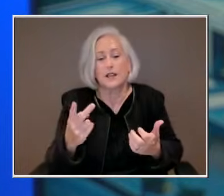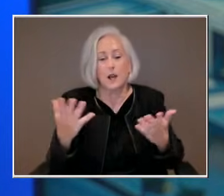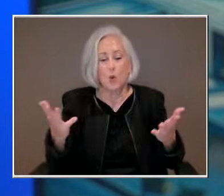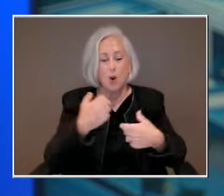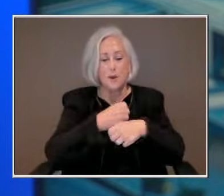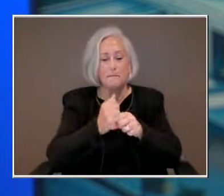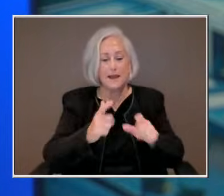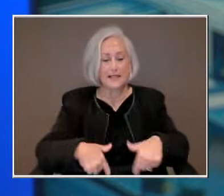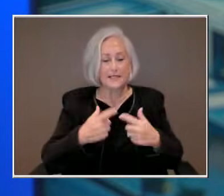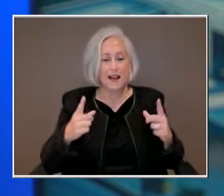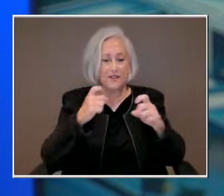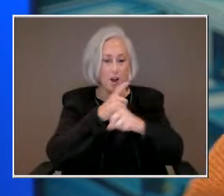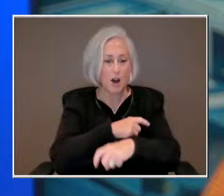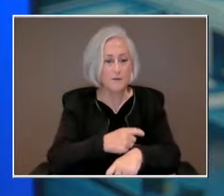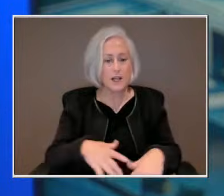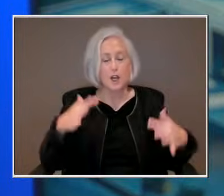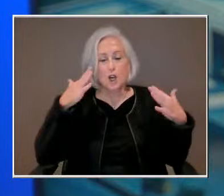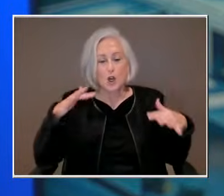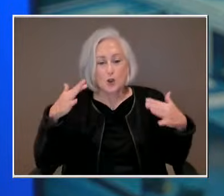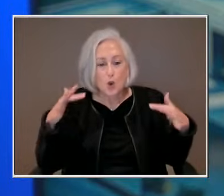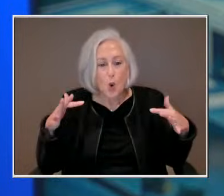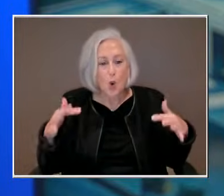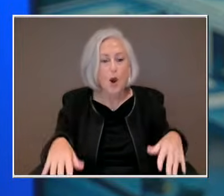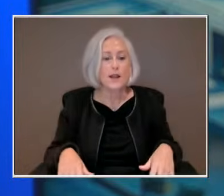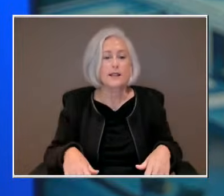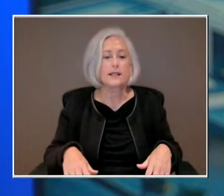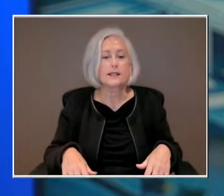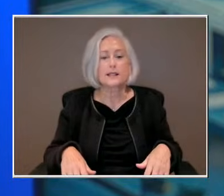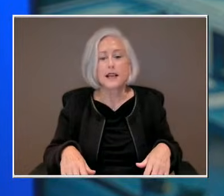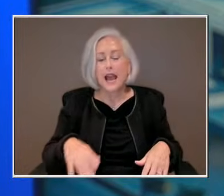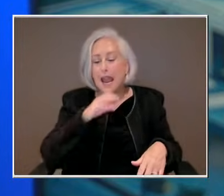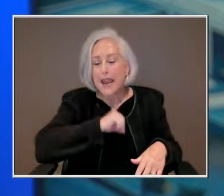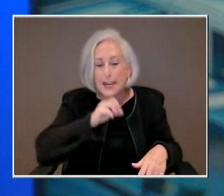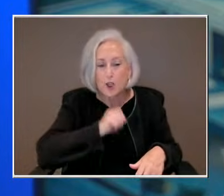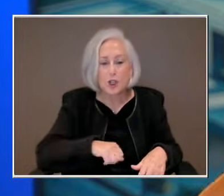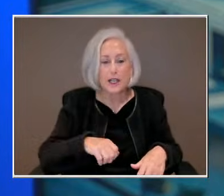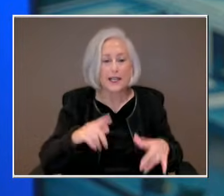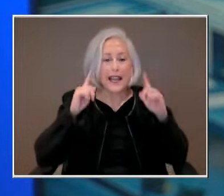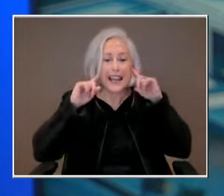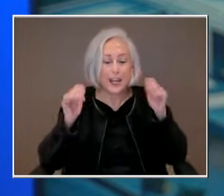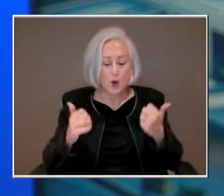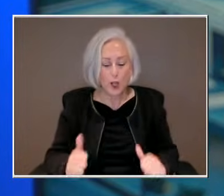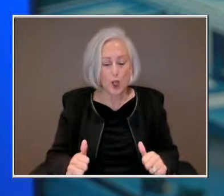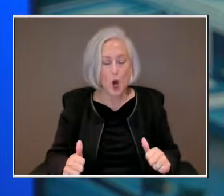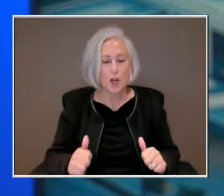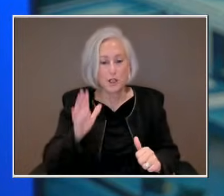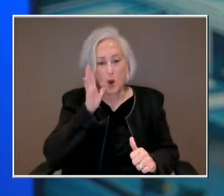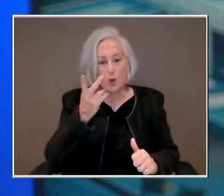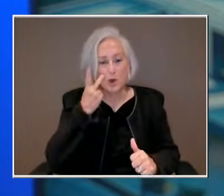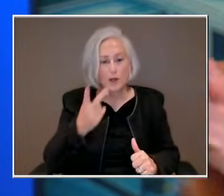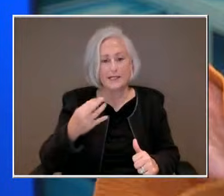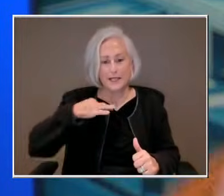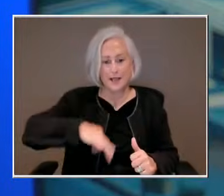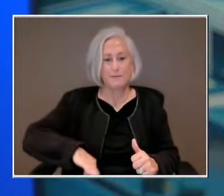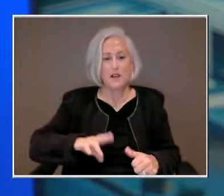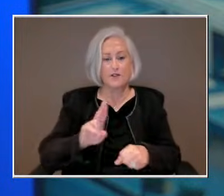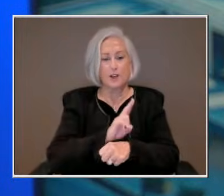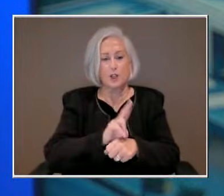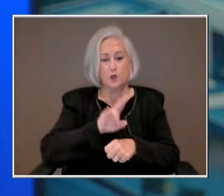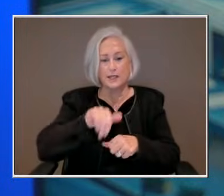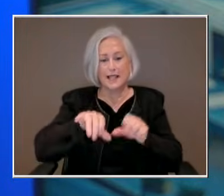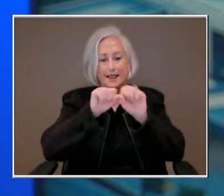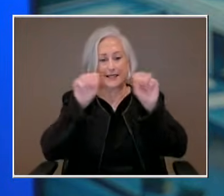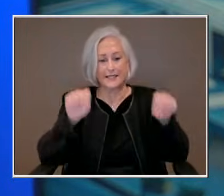noise exposure, aging, hearing loss, would we still see the same benefits from using a system like this as an adult? And could I get